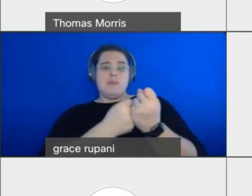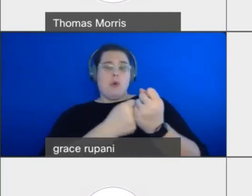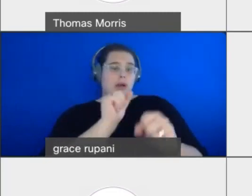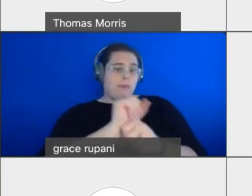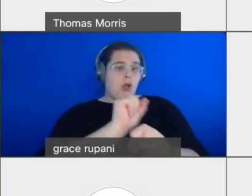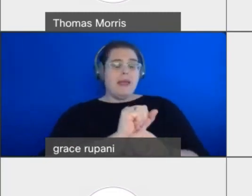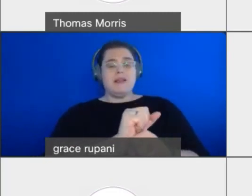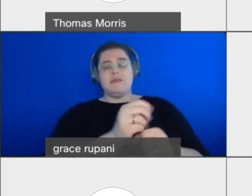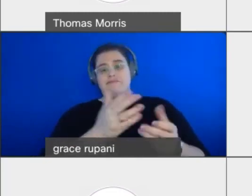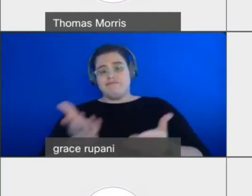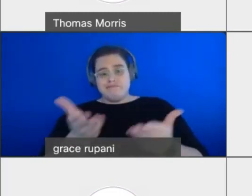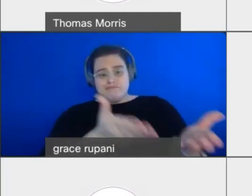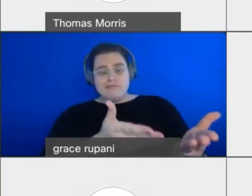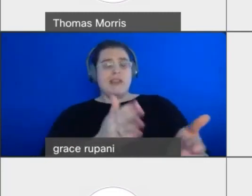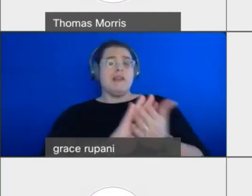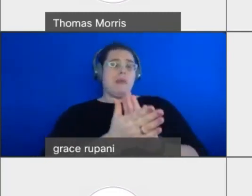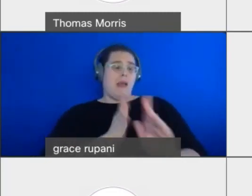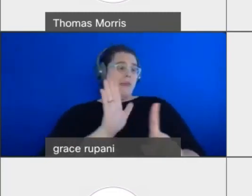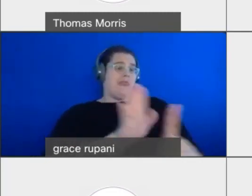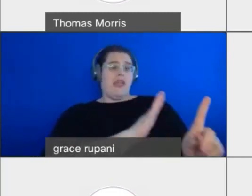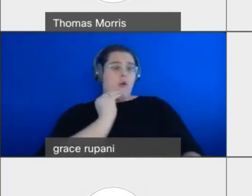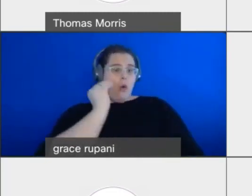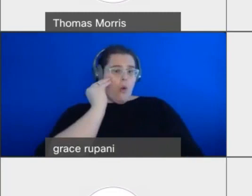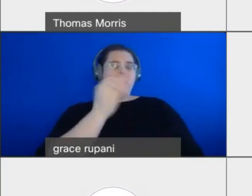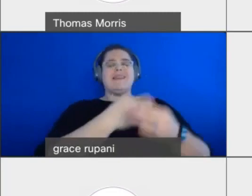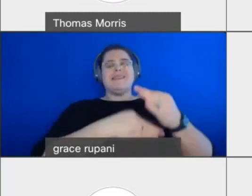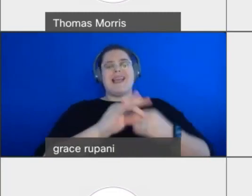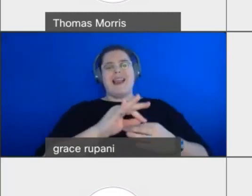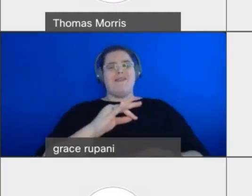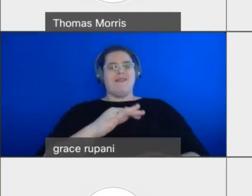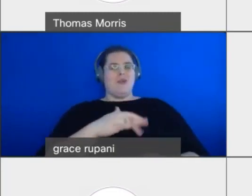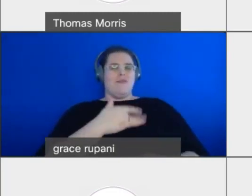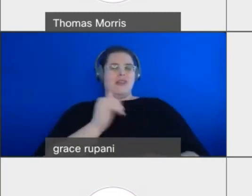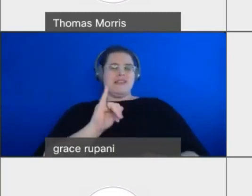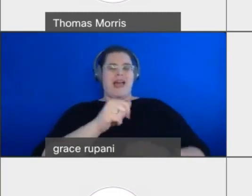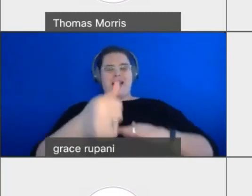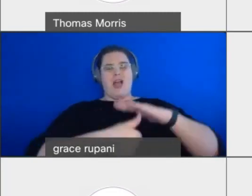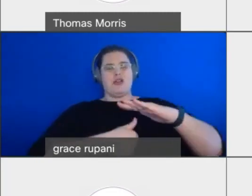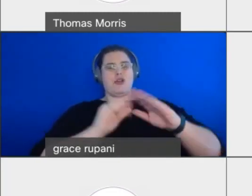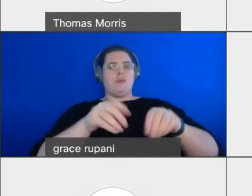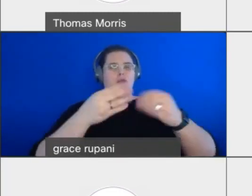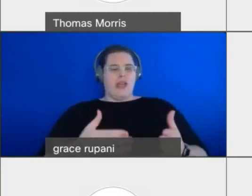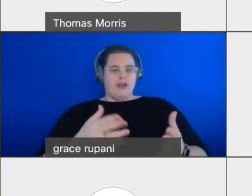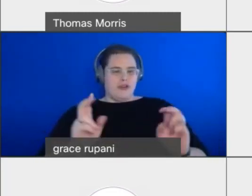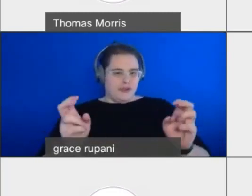their home as opposed to what feels like a provider's home. And, so I do think there are